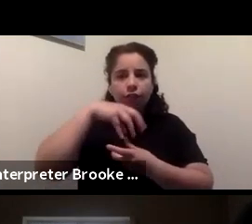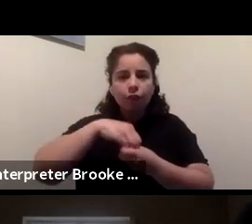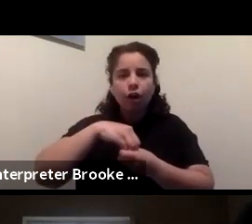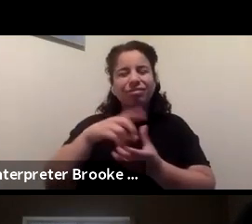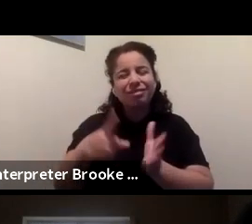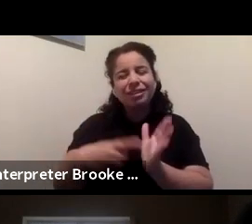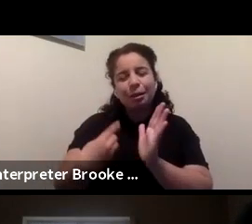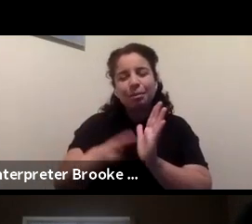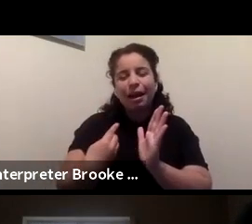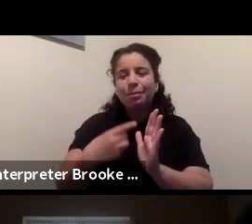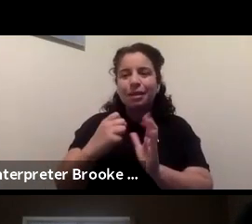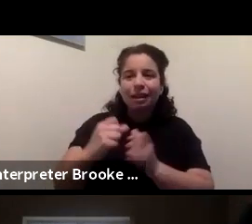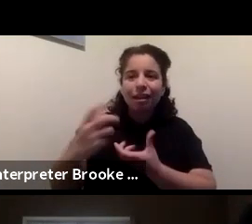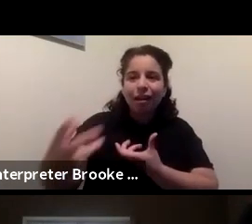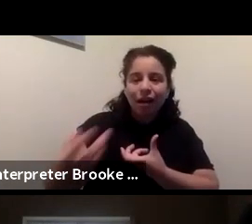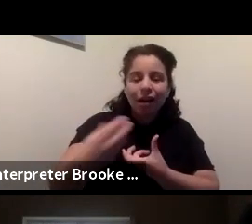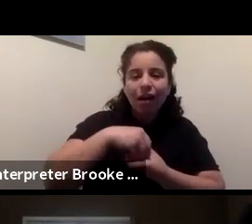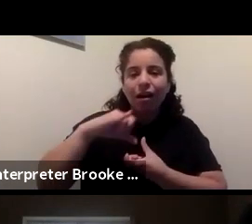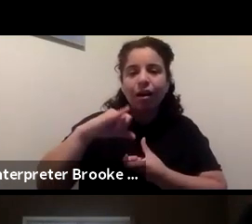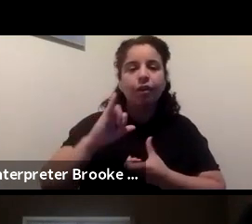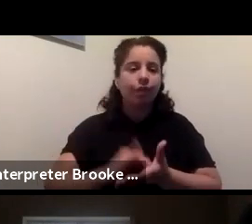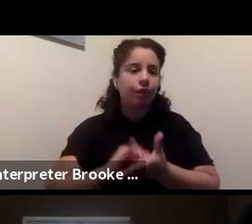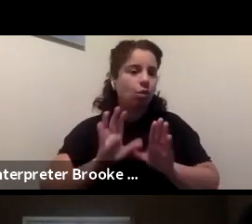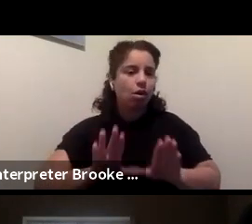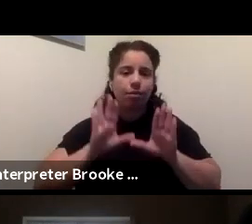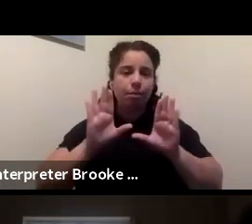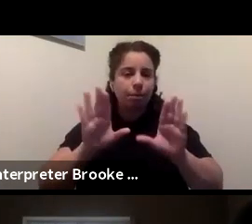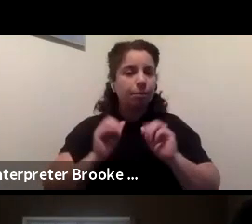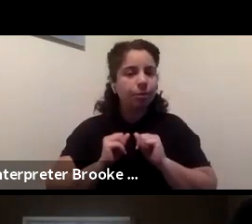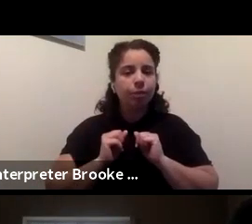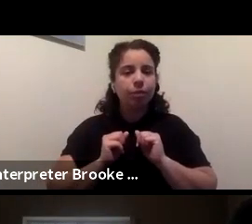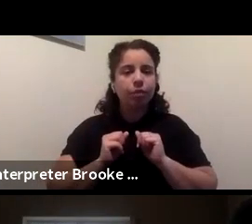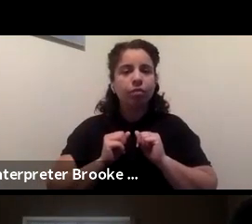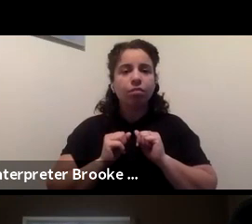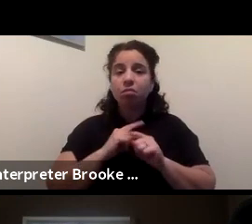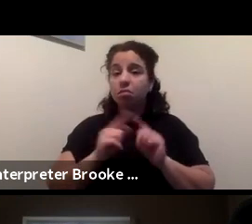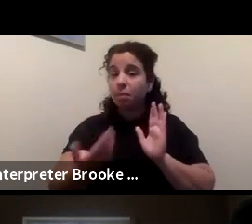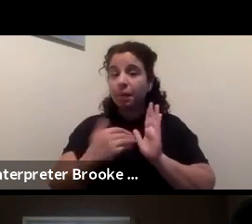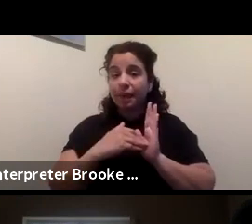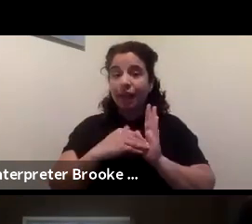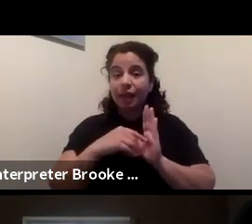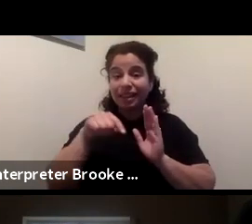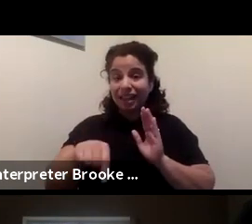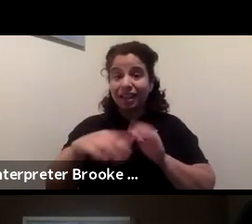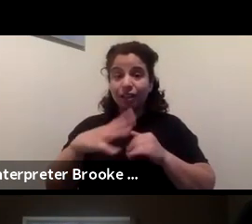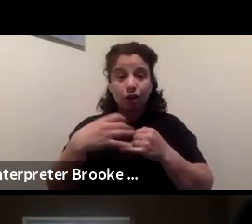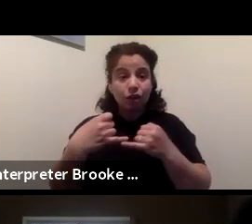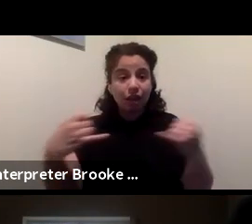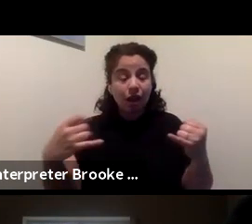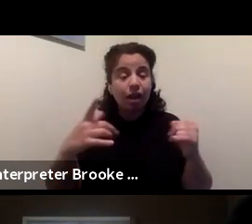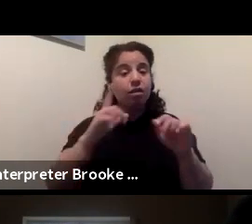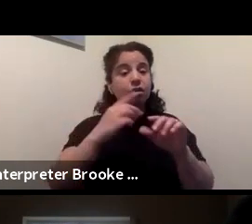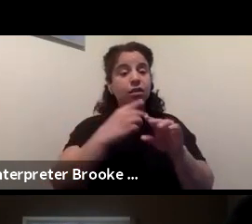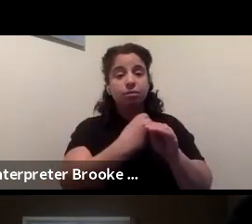sometimes, which is wonderful. But yeah, I think this medium is,